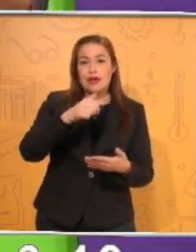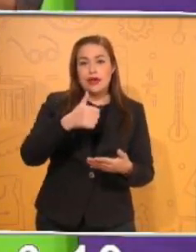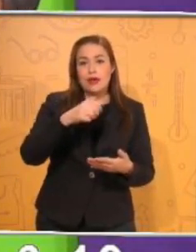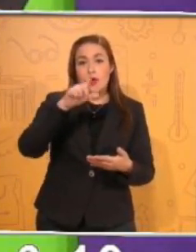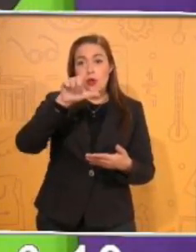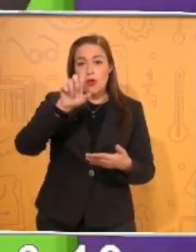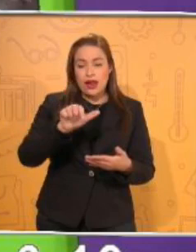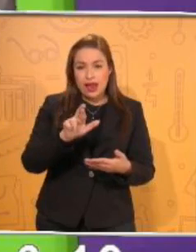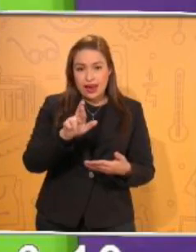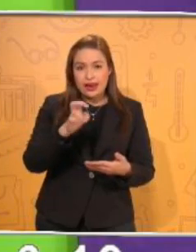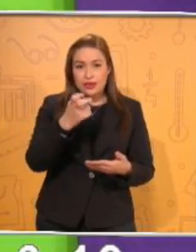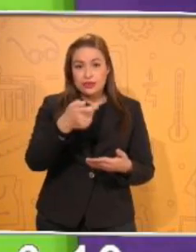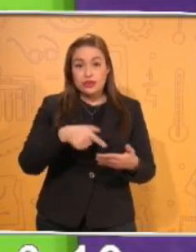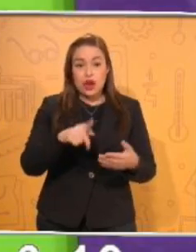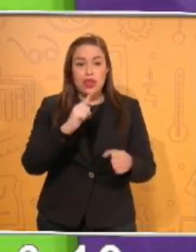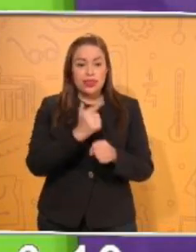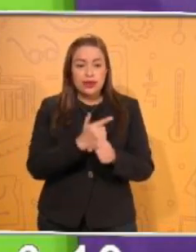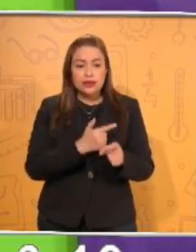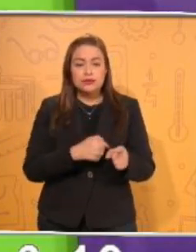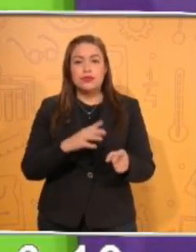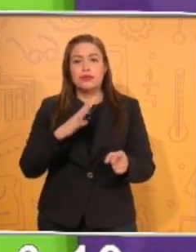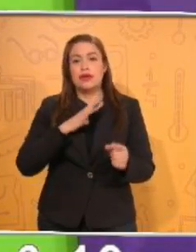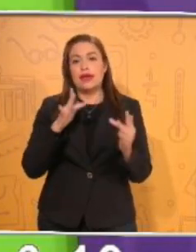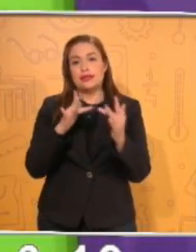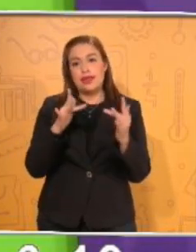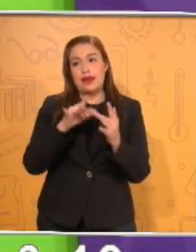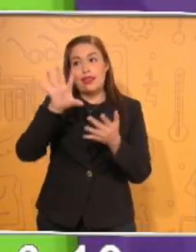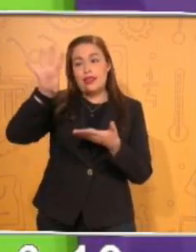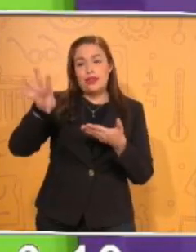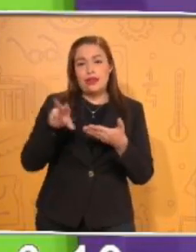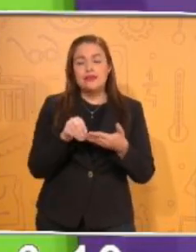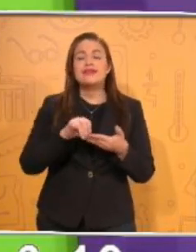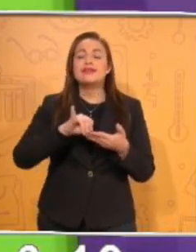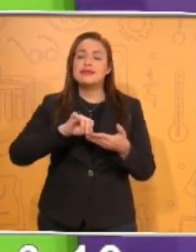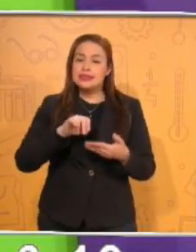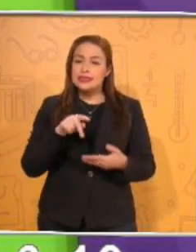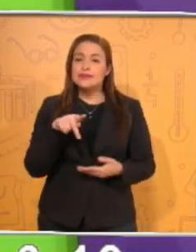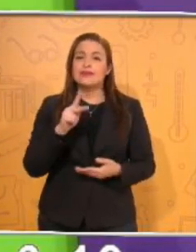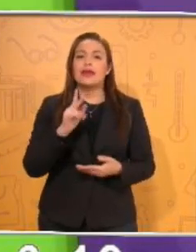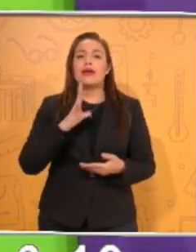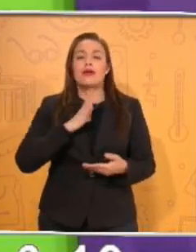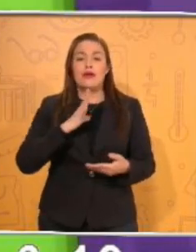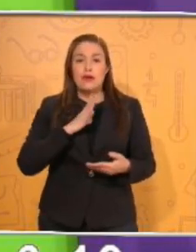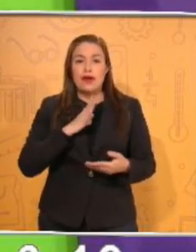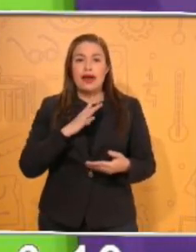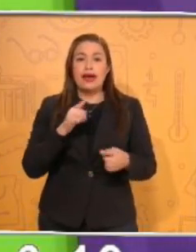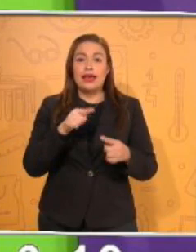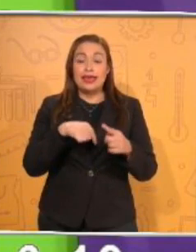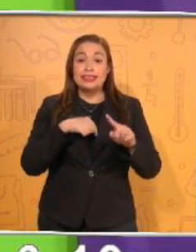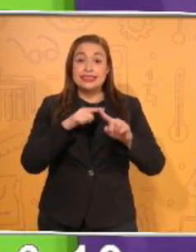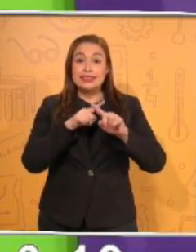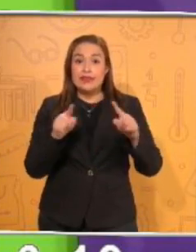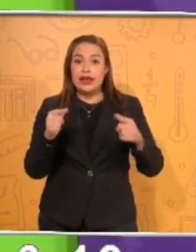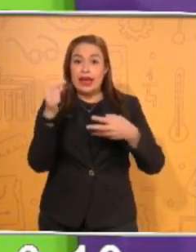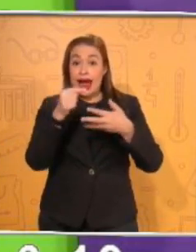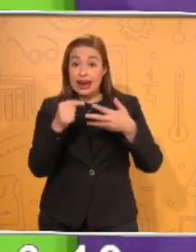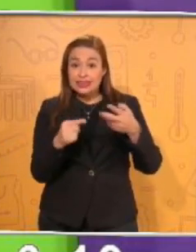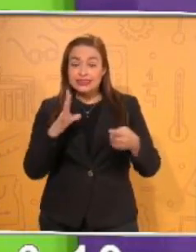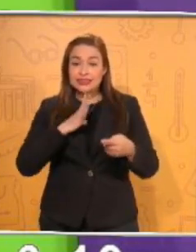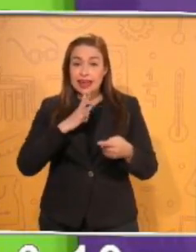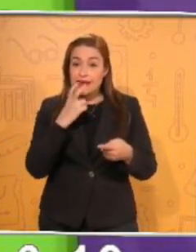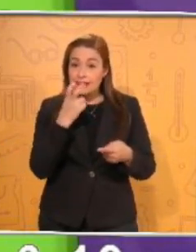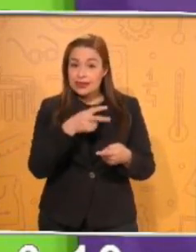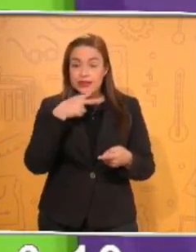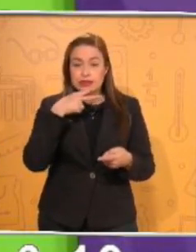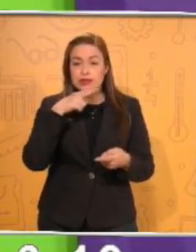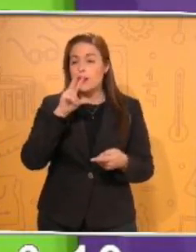web. Yes, their main characteristics is that they are different. They are